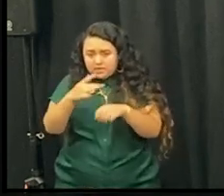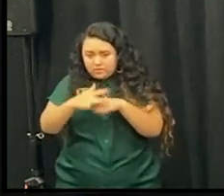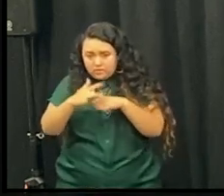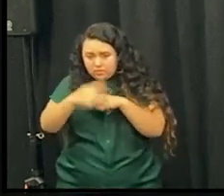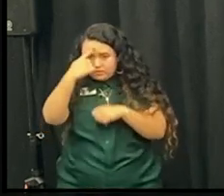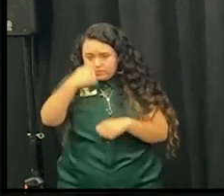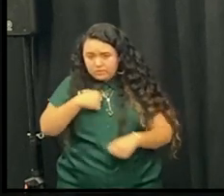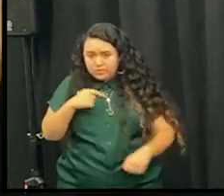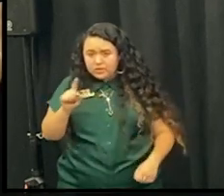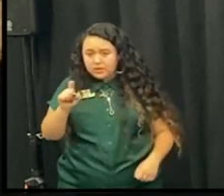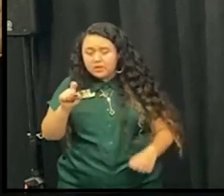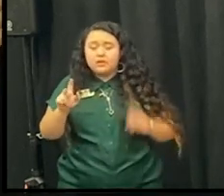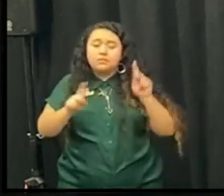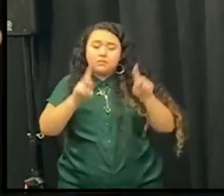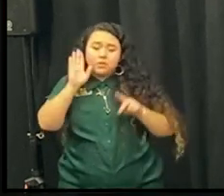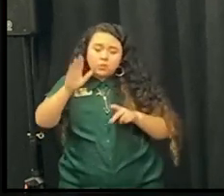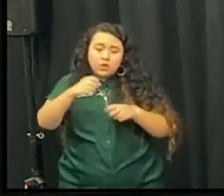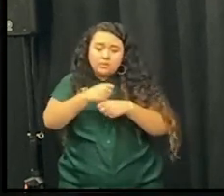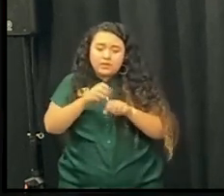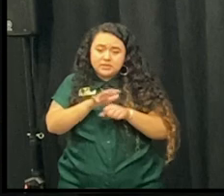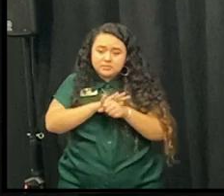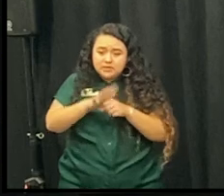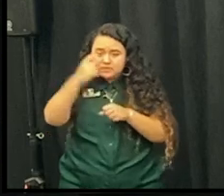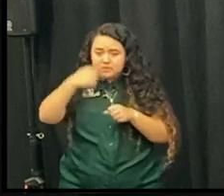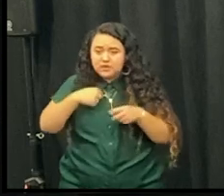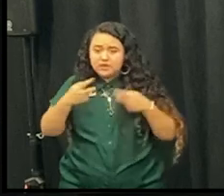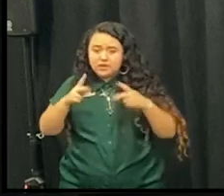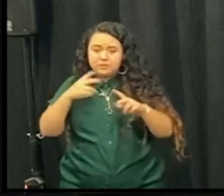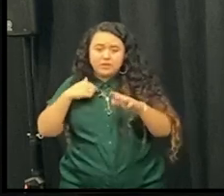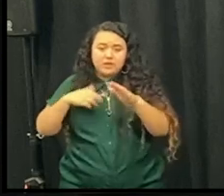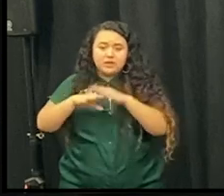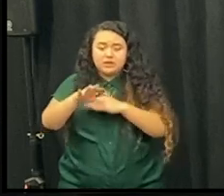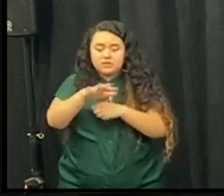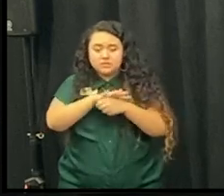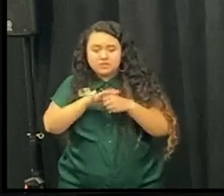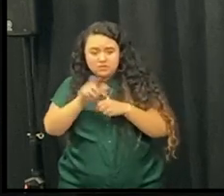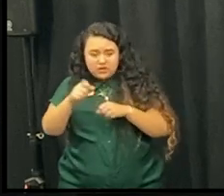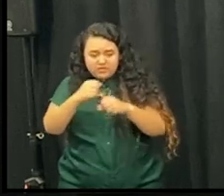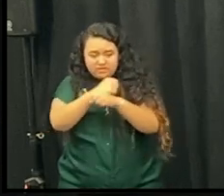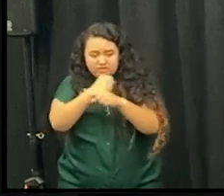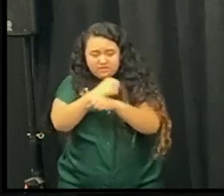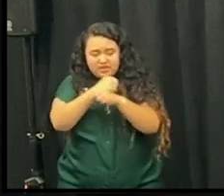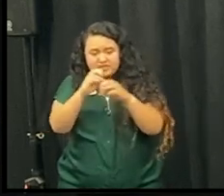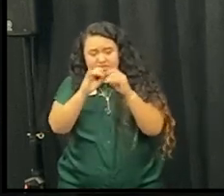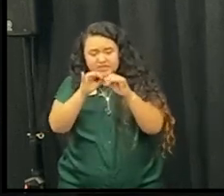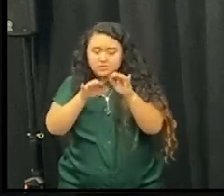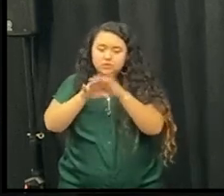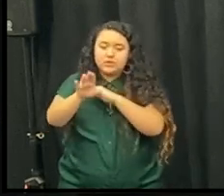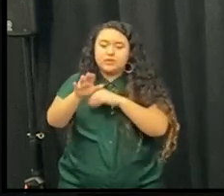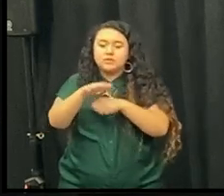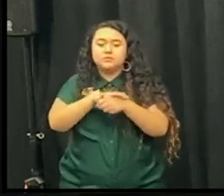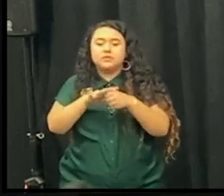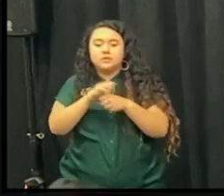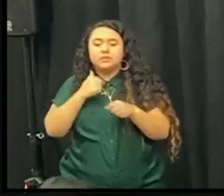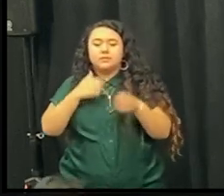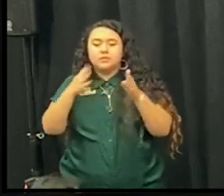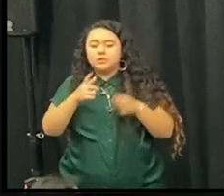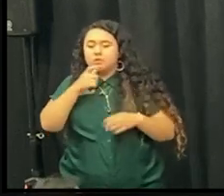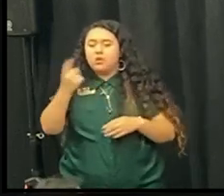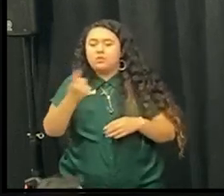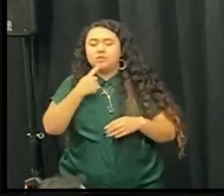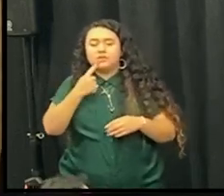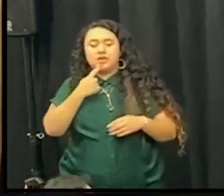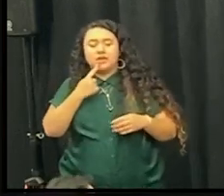me? Are people going to make space? Are people going to allow me into the space? Do I have to fight to be in the space? Do I have to be the one who's always saying,